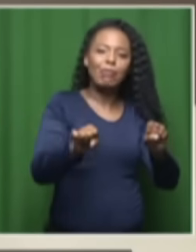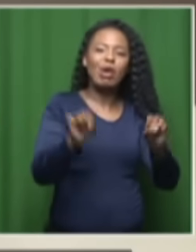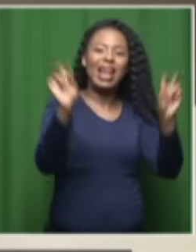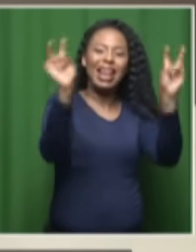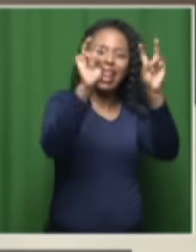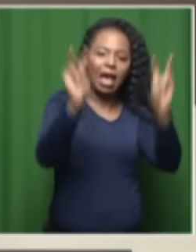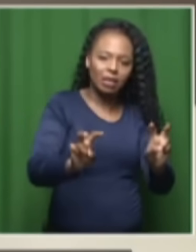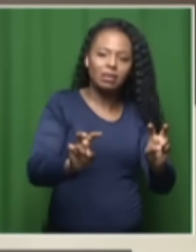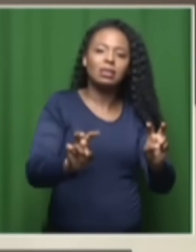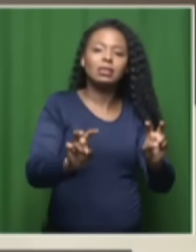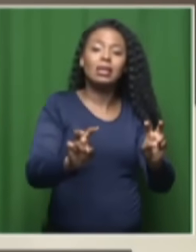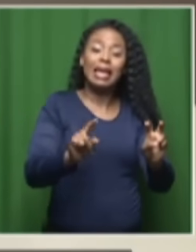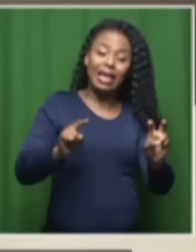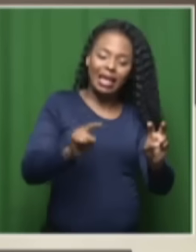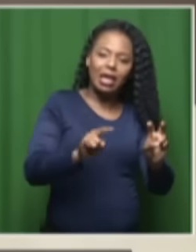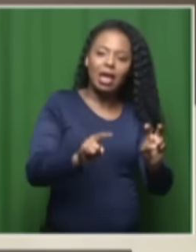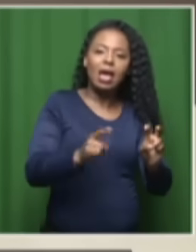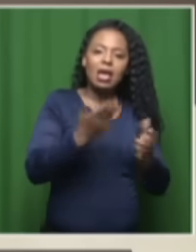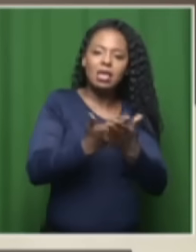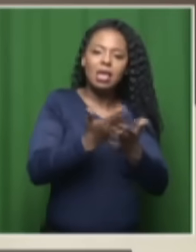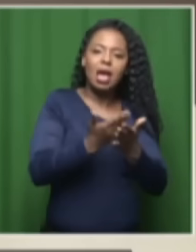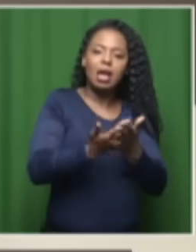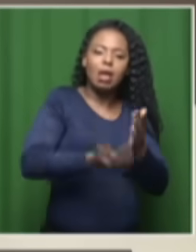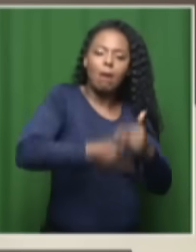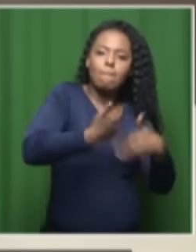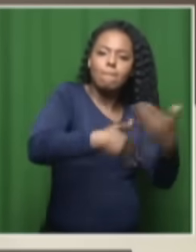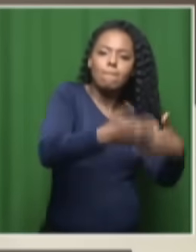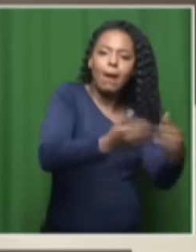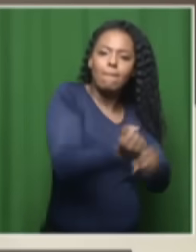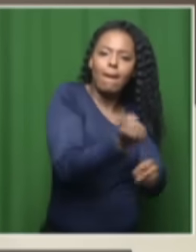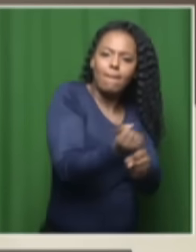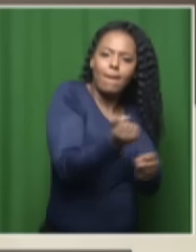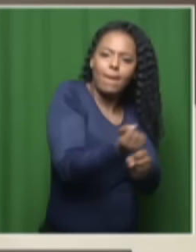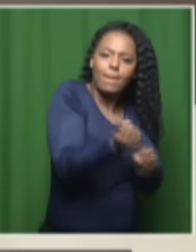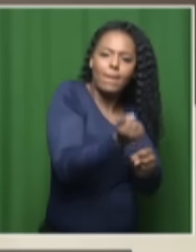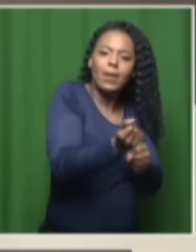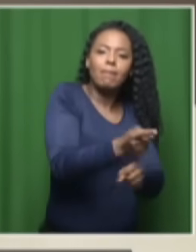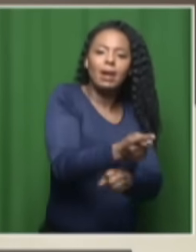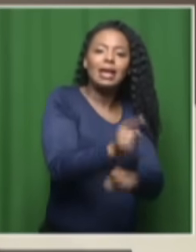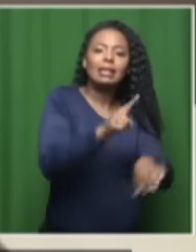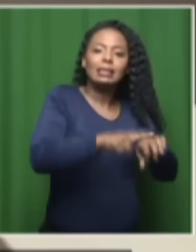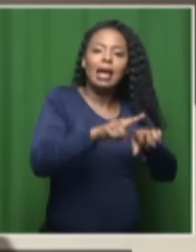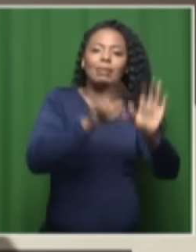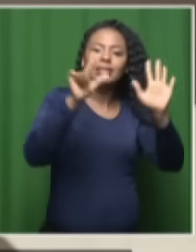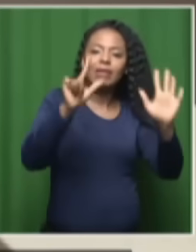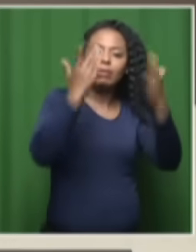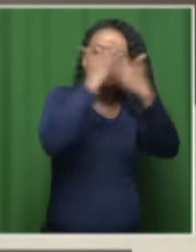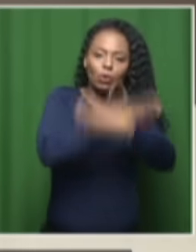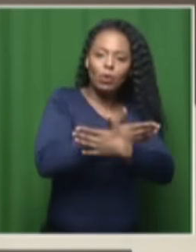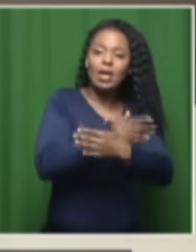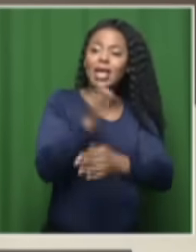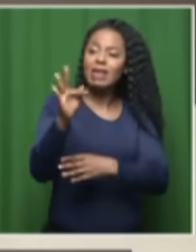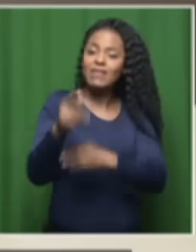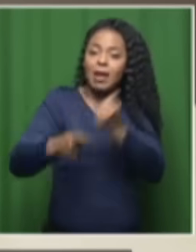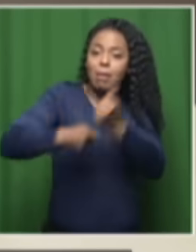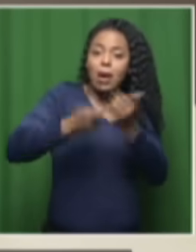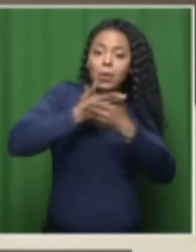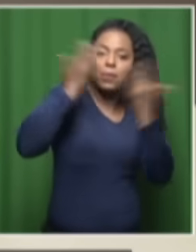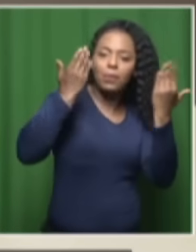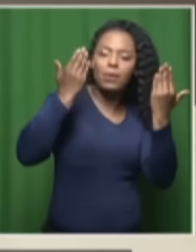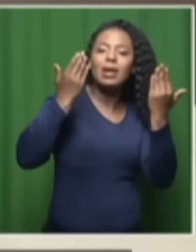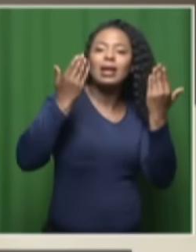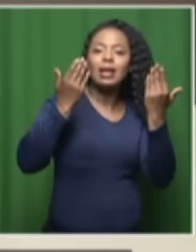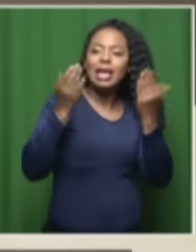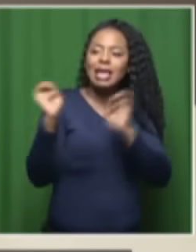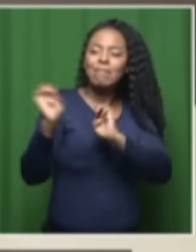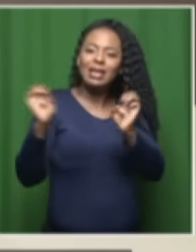us to then run that sprint at 7 o'clock in the evening. If we hadn't filled those emergency reserves,